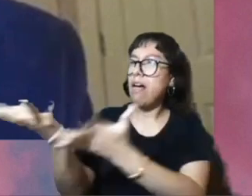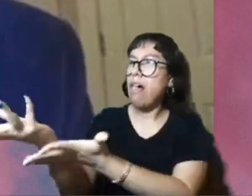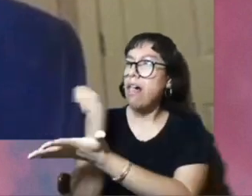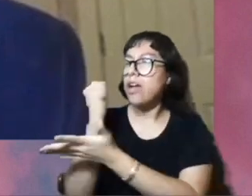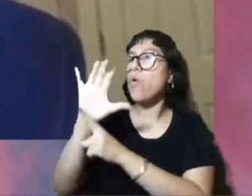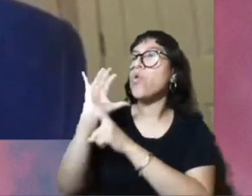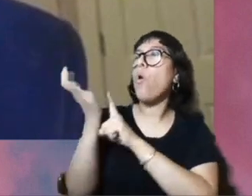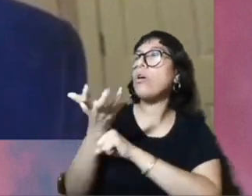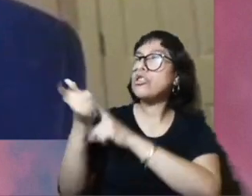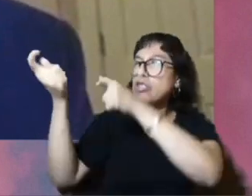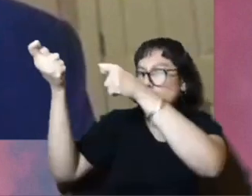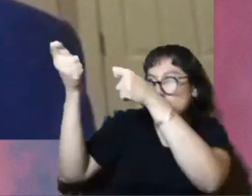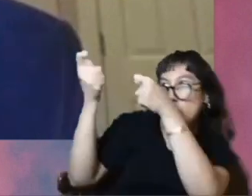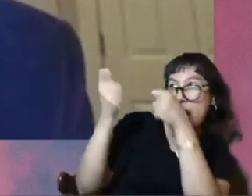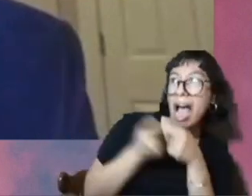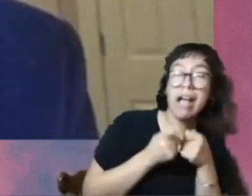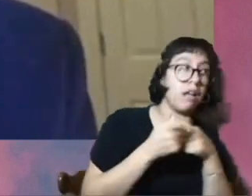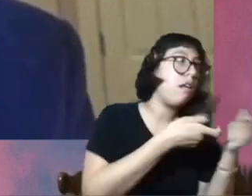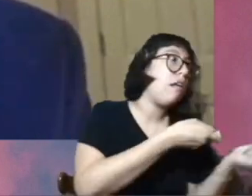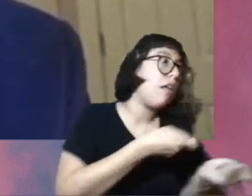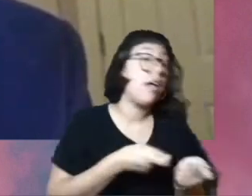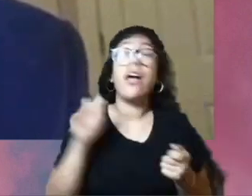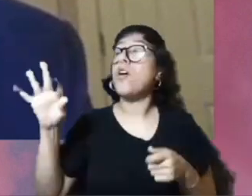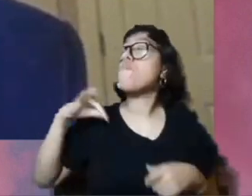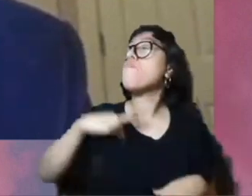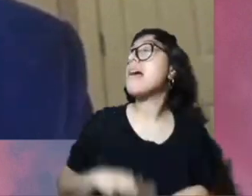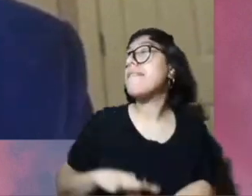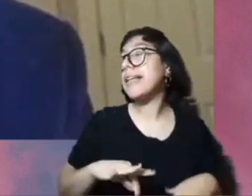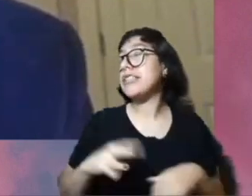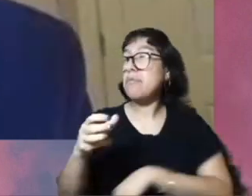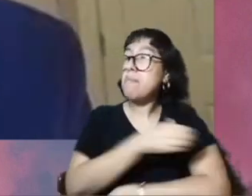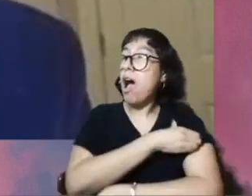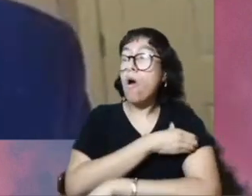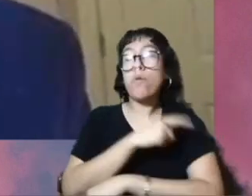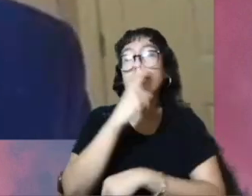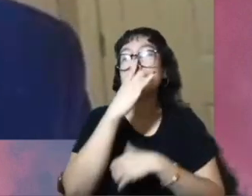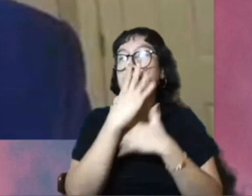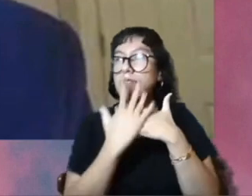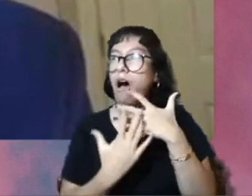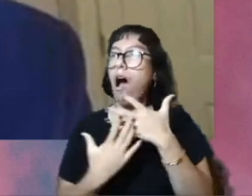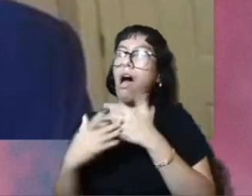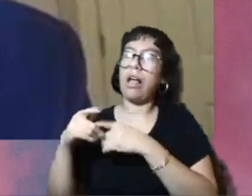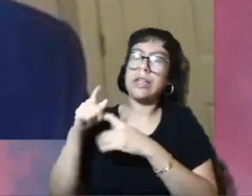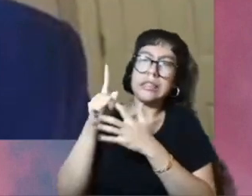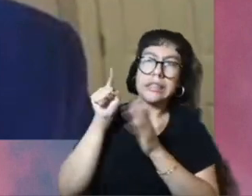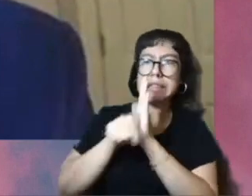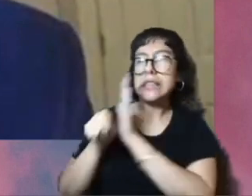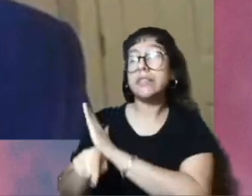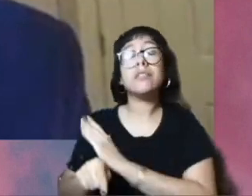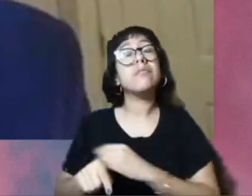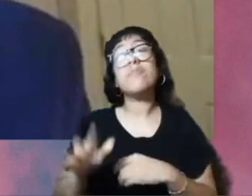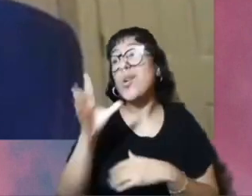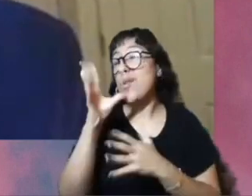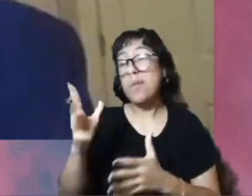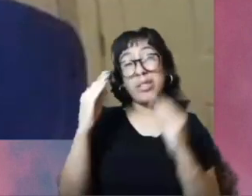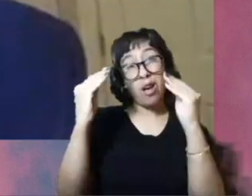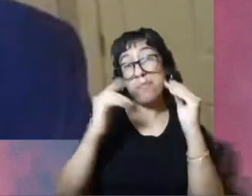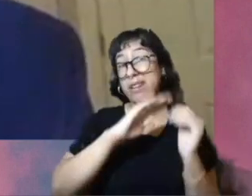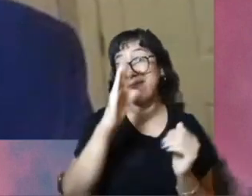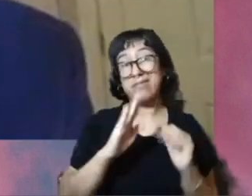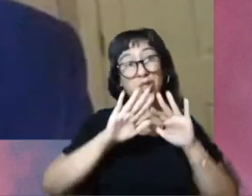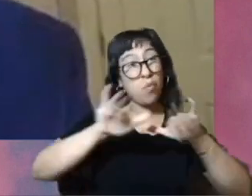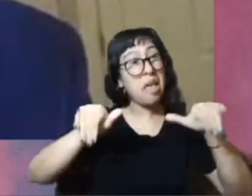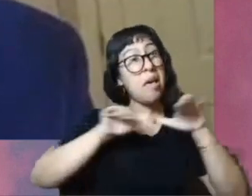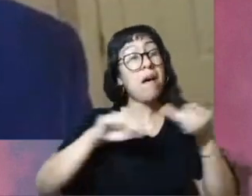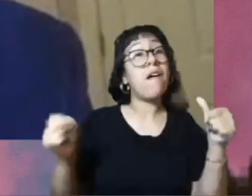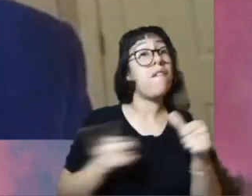you through privilege and power, through salt and slaughter. My grandmother never taught me swimming lessons. My first lesson